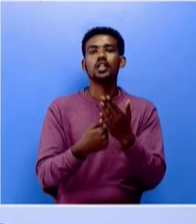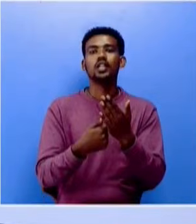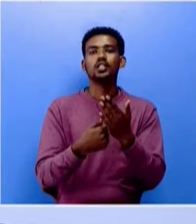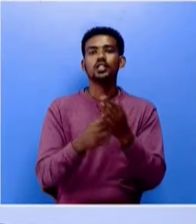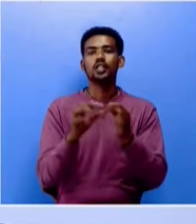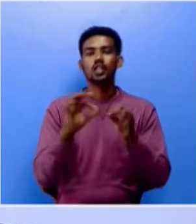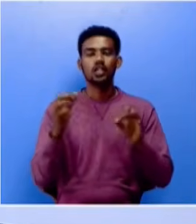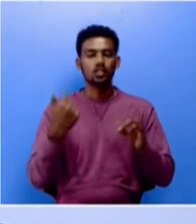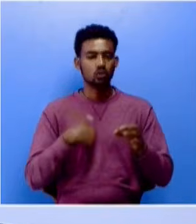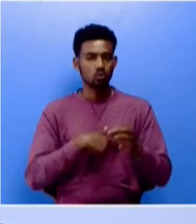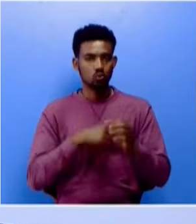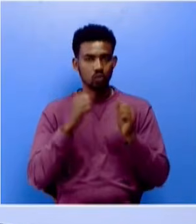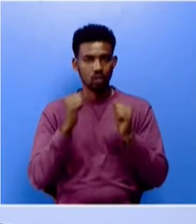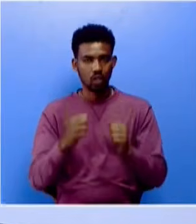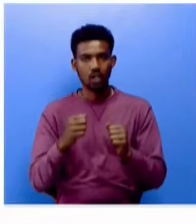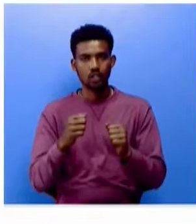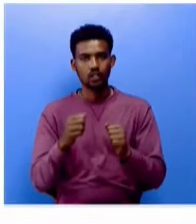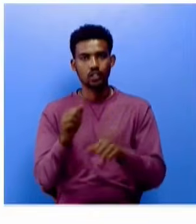formula.